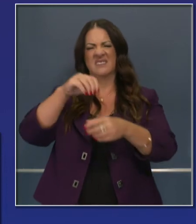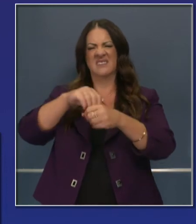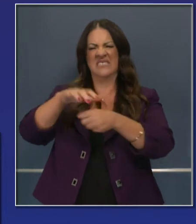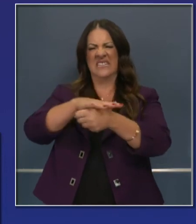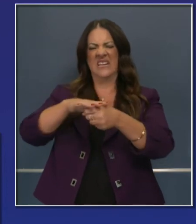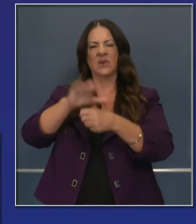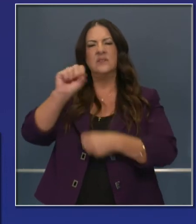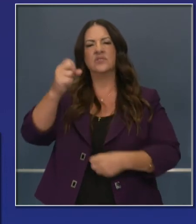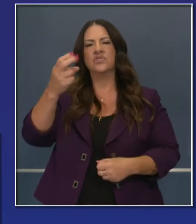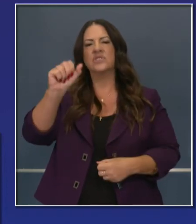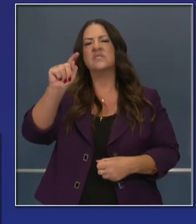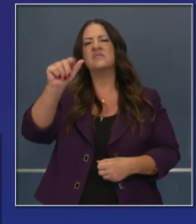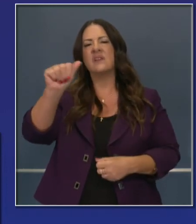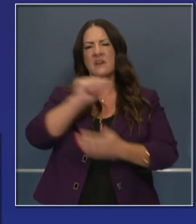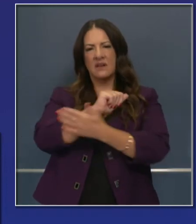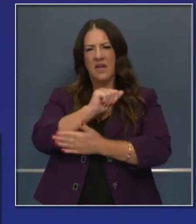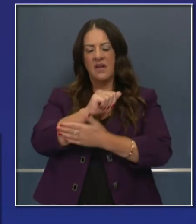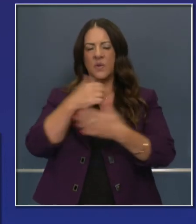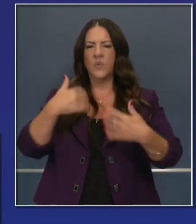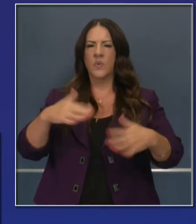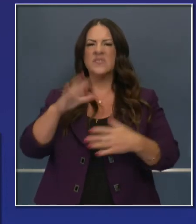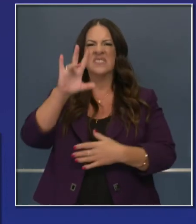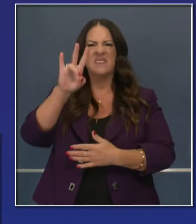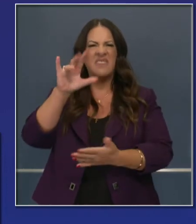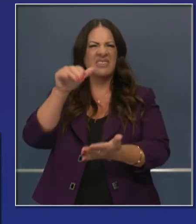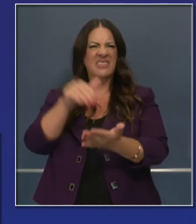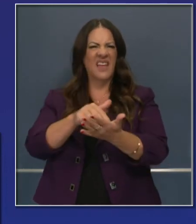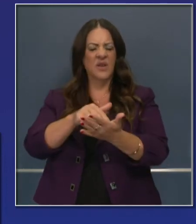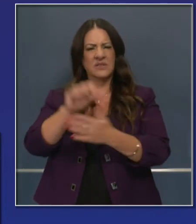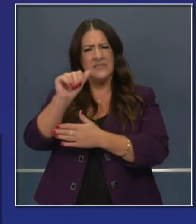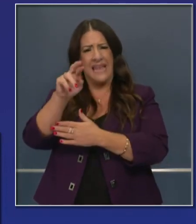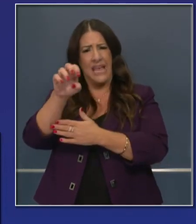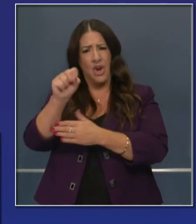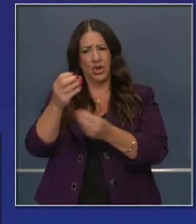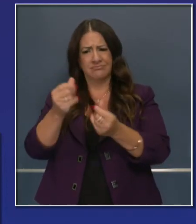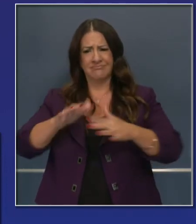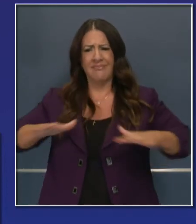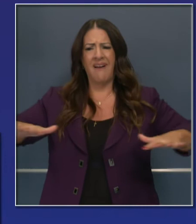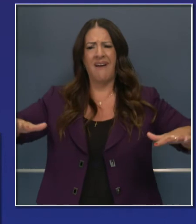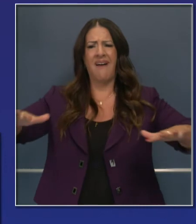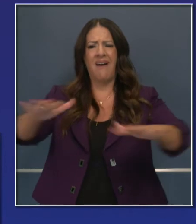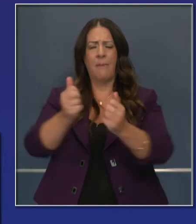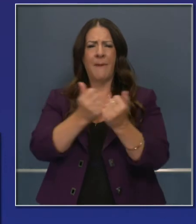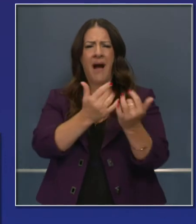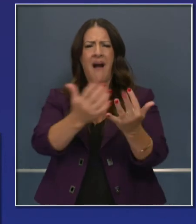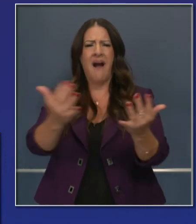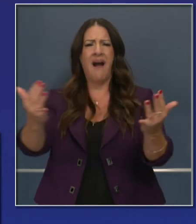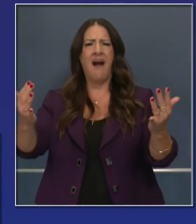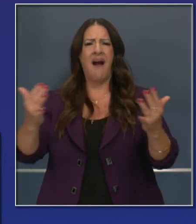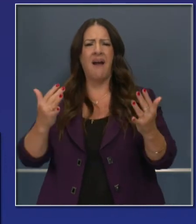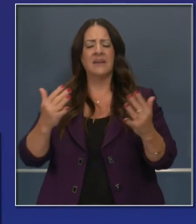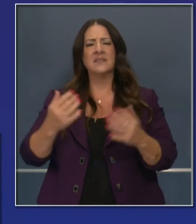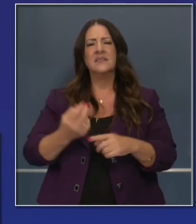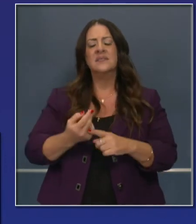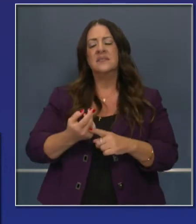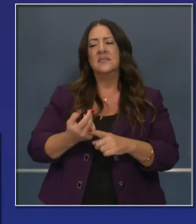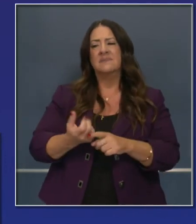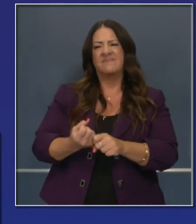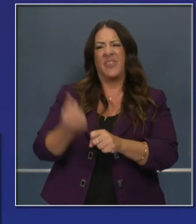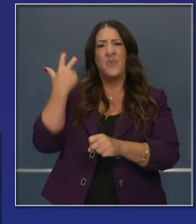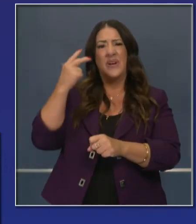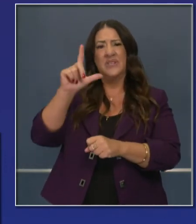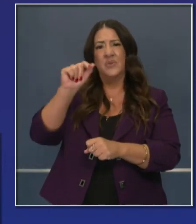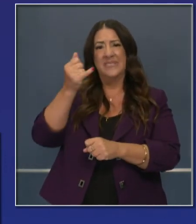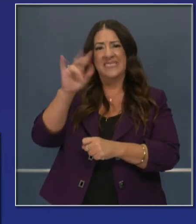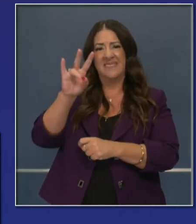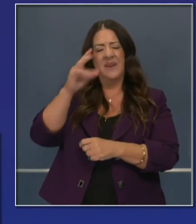territory, literally, not just figuratively. 7,000 acres so far have burned. Consider back to 2017 in the Carr